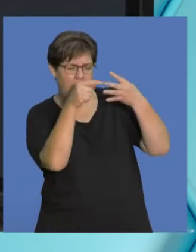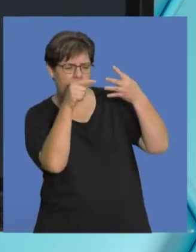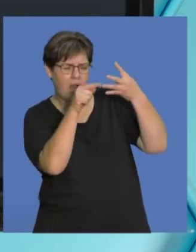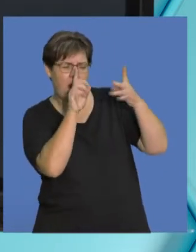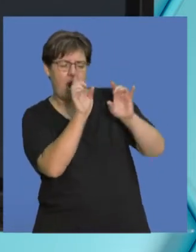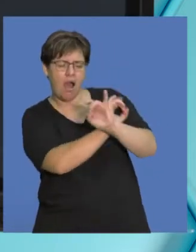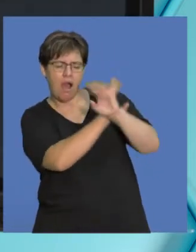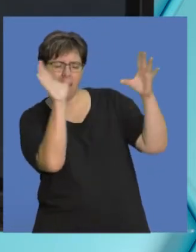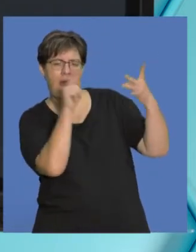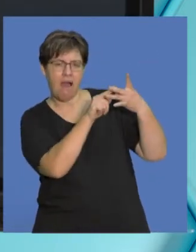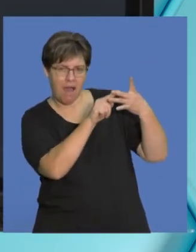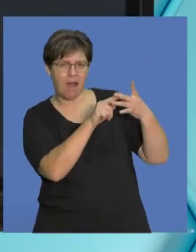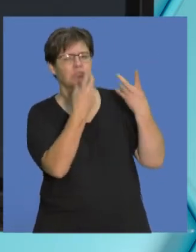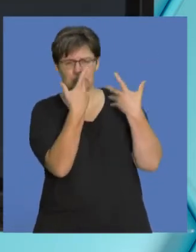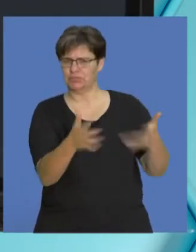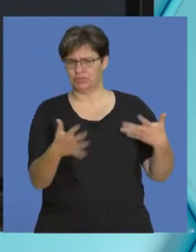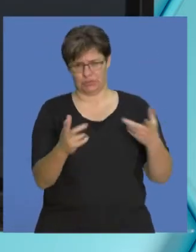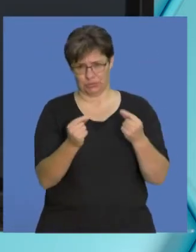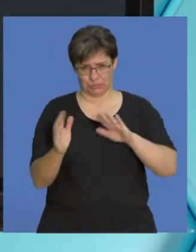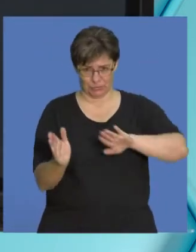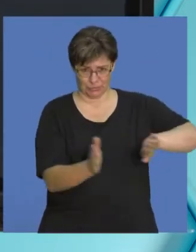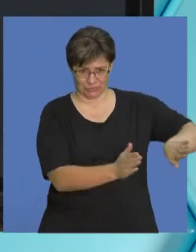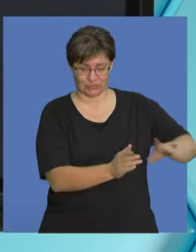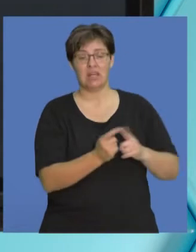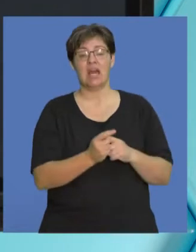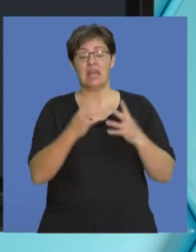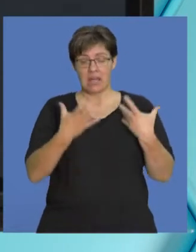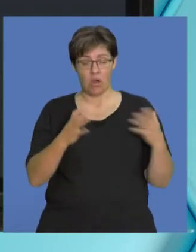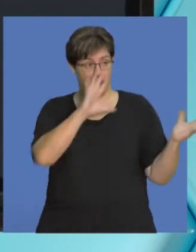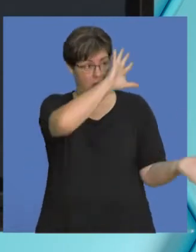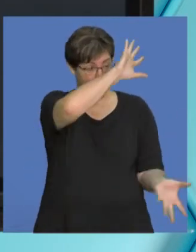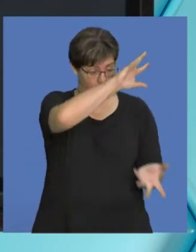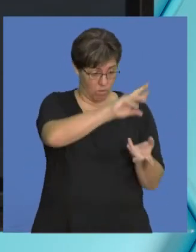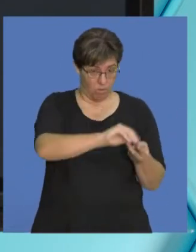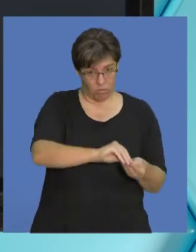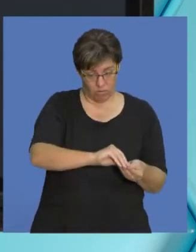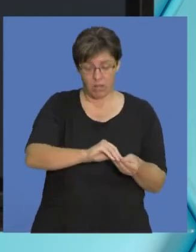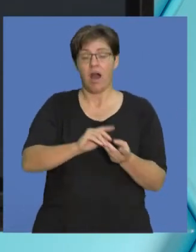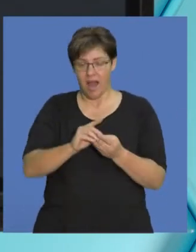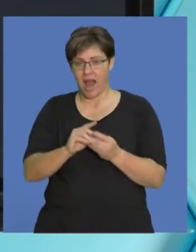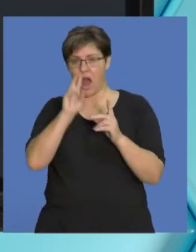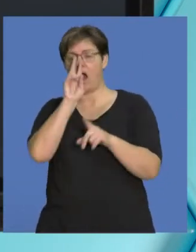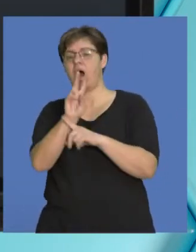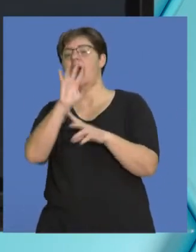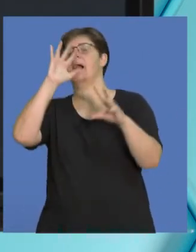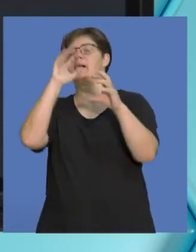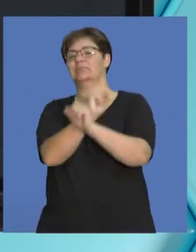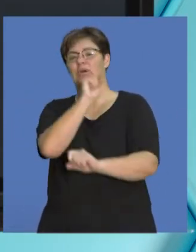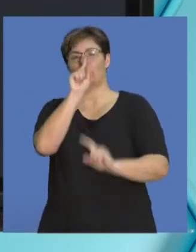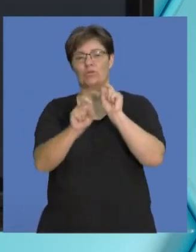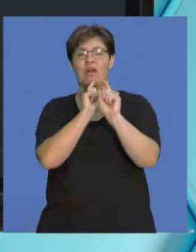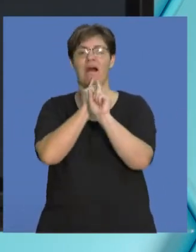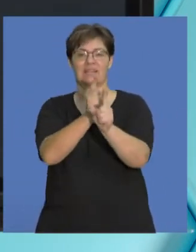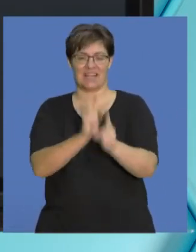bigger picture with. So now we're just going to put everything into perspective in terms of questions and try and show you which option